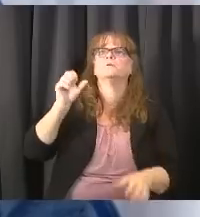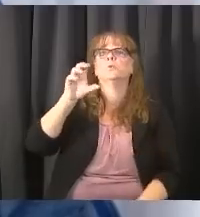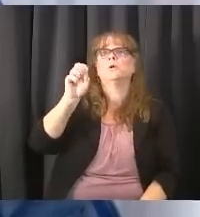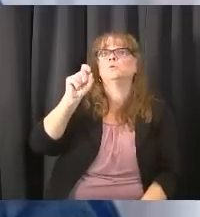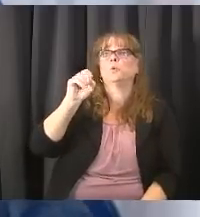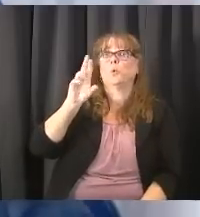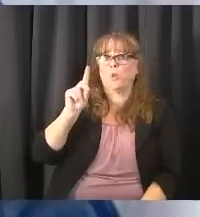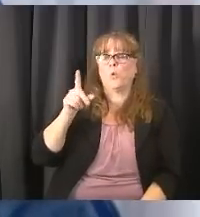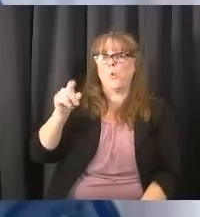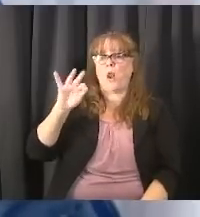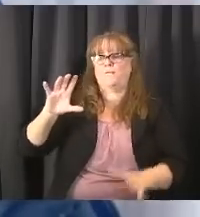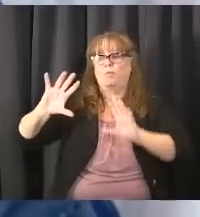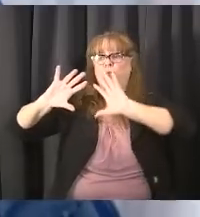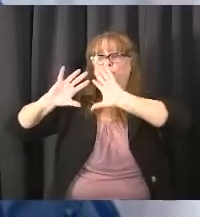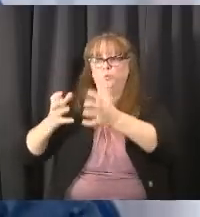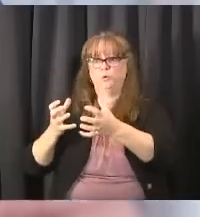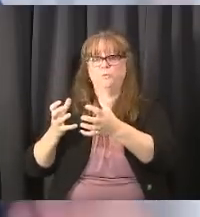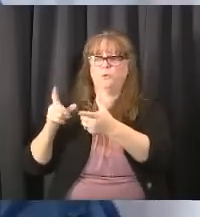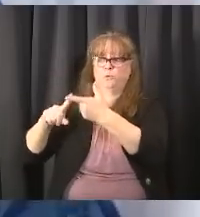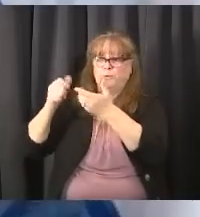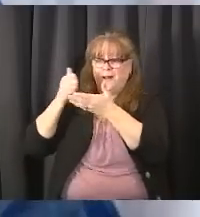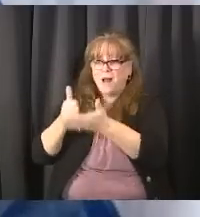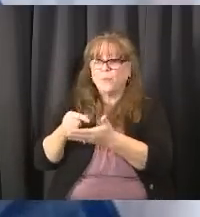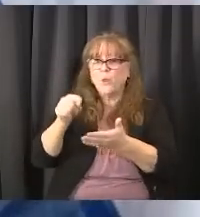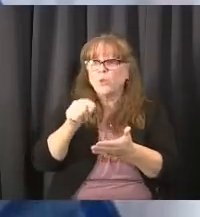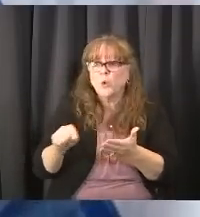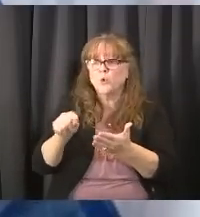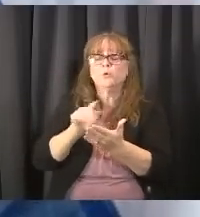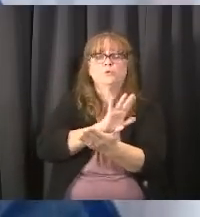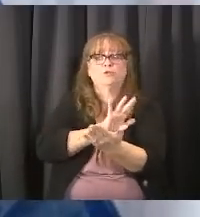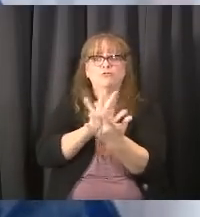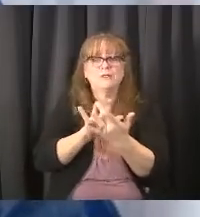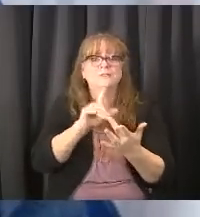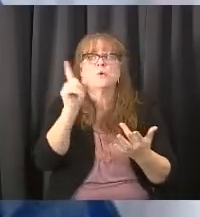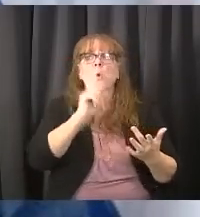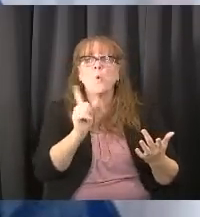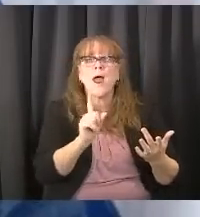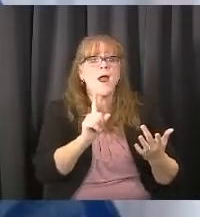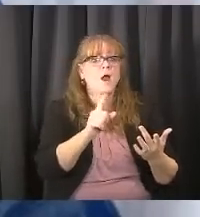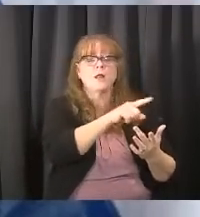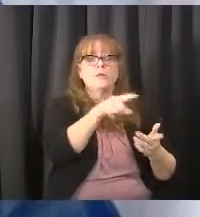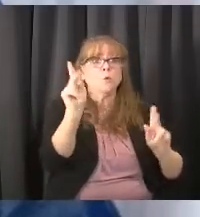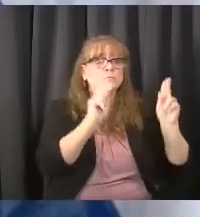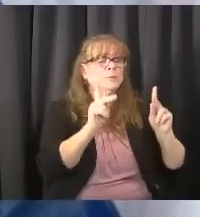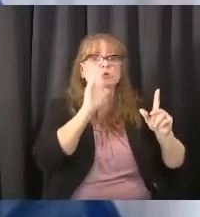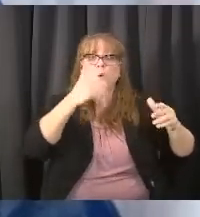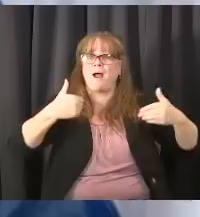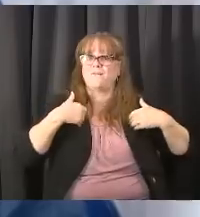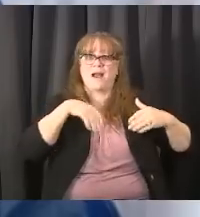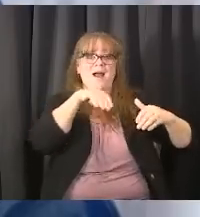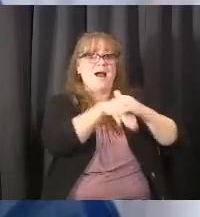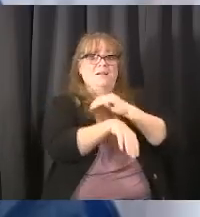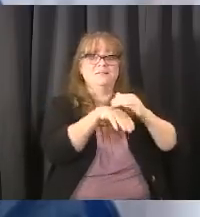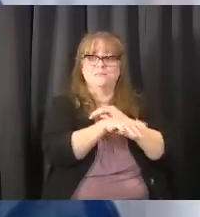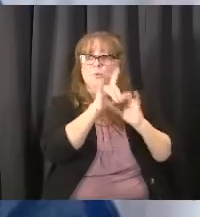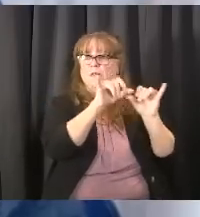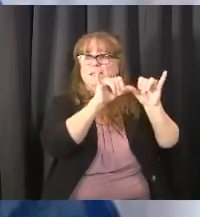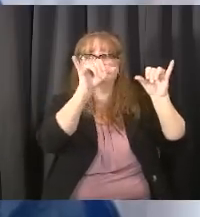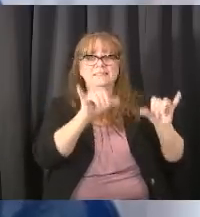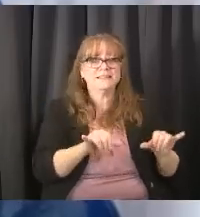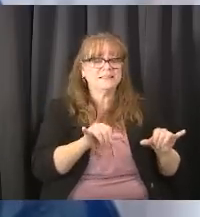hard-to-reach communities, immigrant communities, the Coloradans who don't have a medical home. And I'm very pleased to turn it over to John Santesteban, President